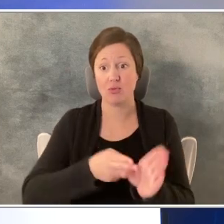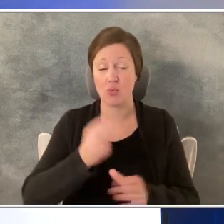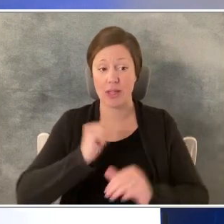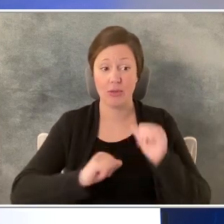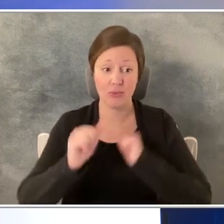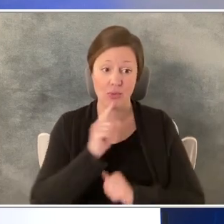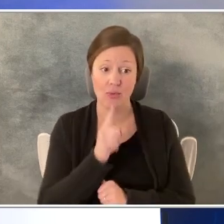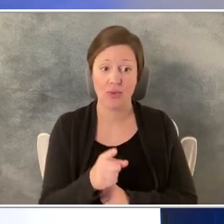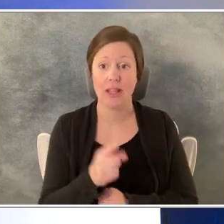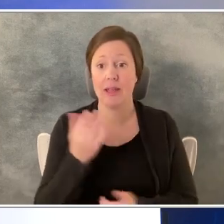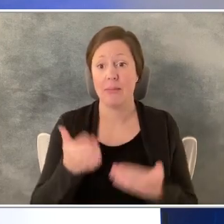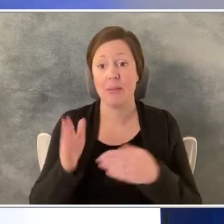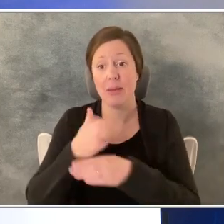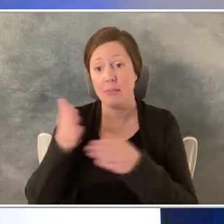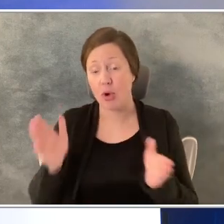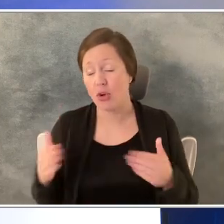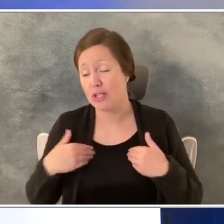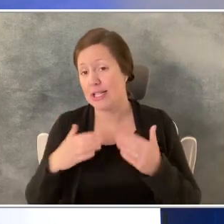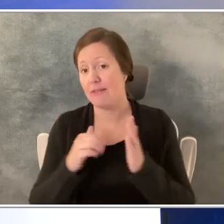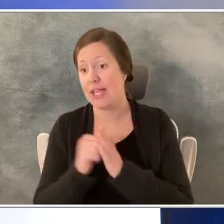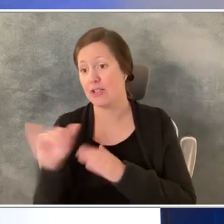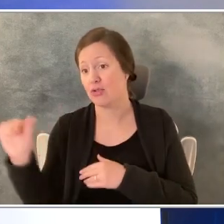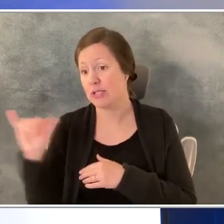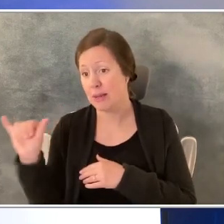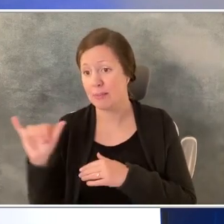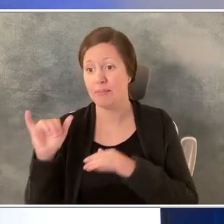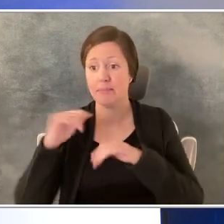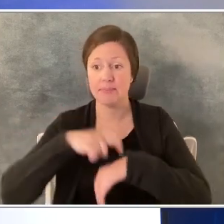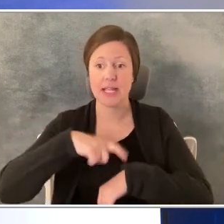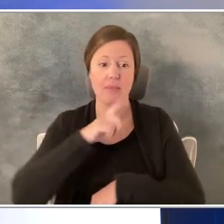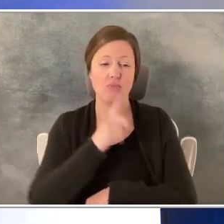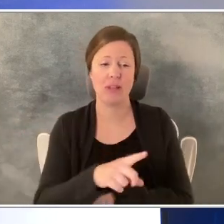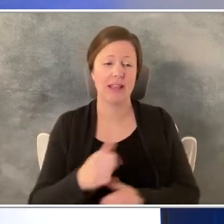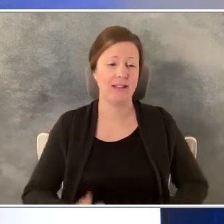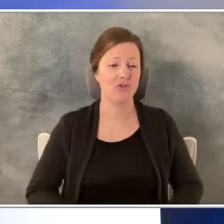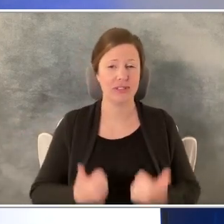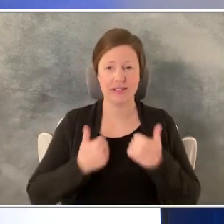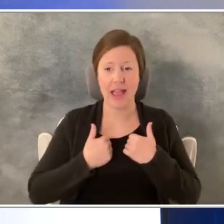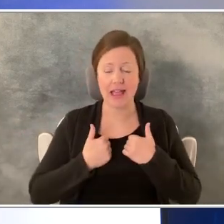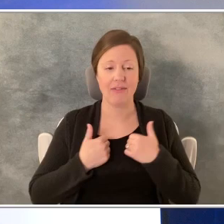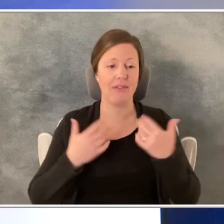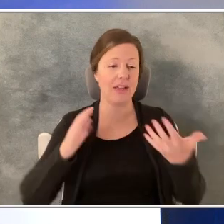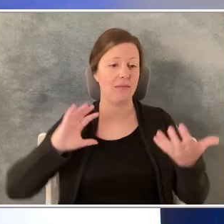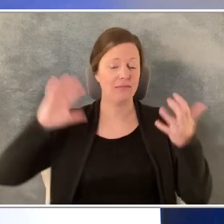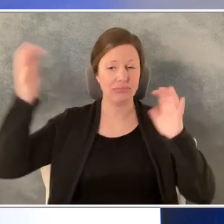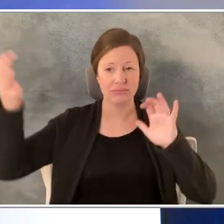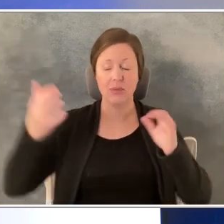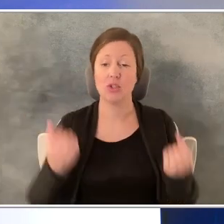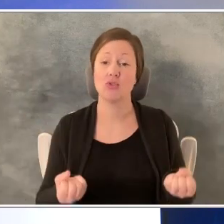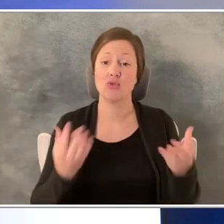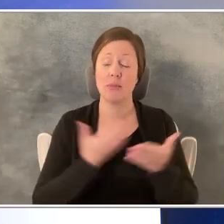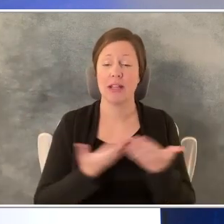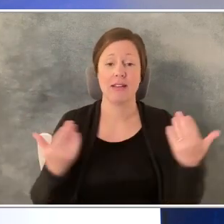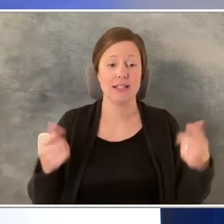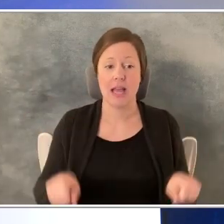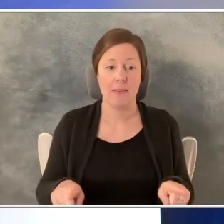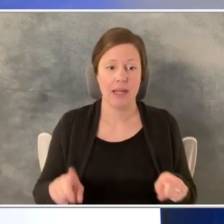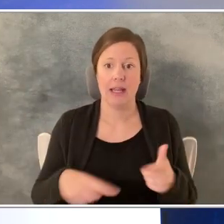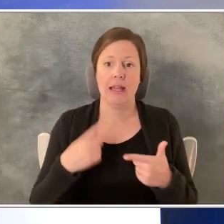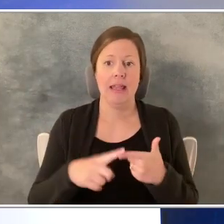partners are dealing with cancer at the same time, and it's like life is so crazy. You've got so much going on before even a cancer diagnosis. It's